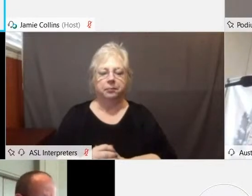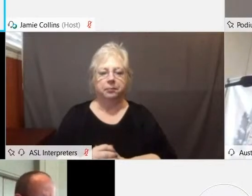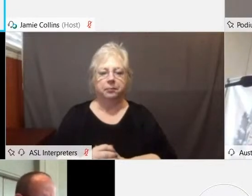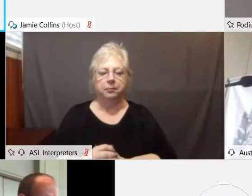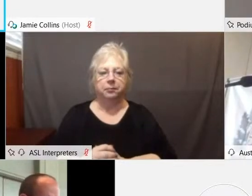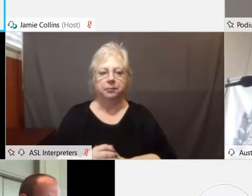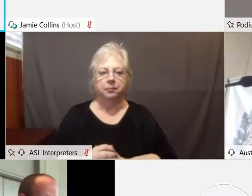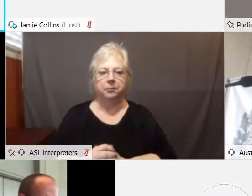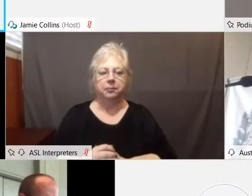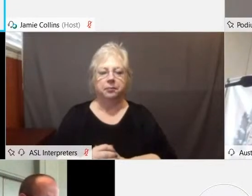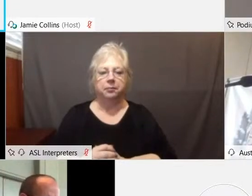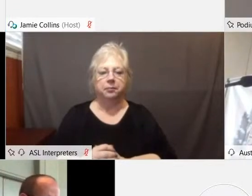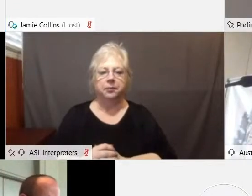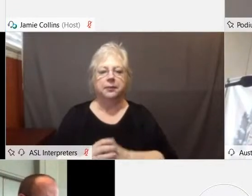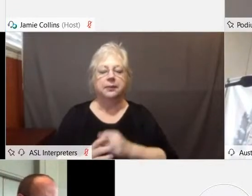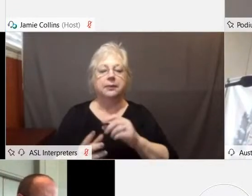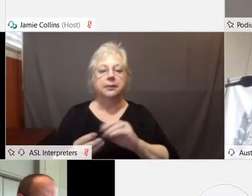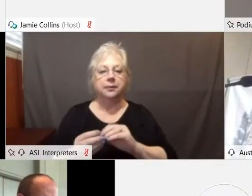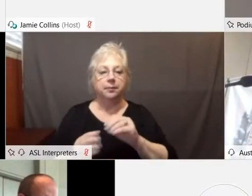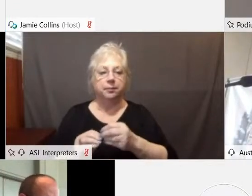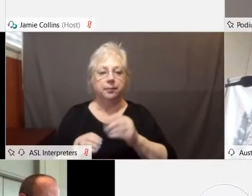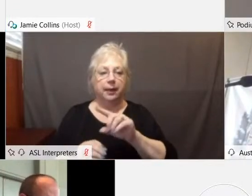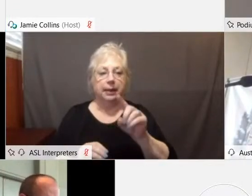is item